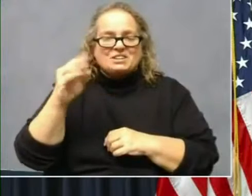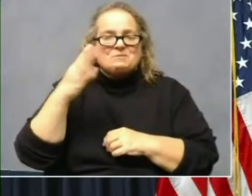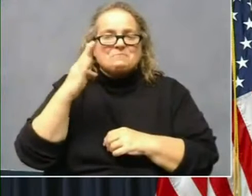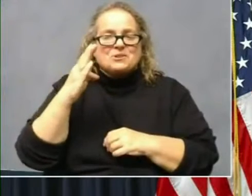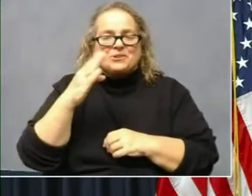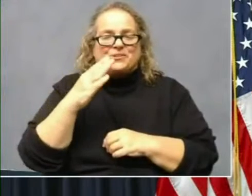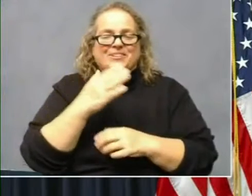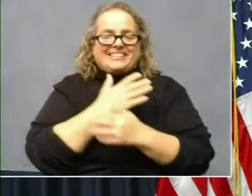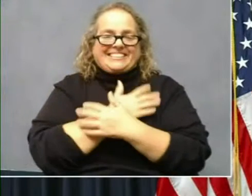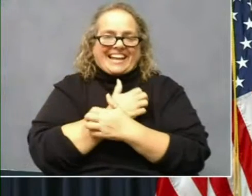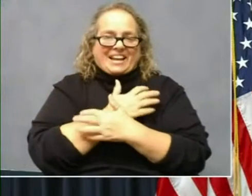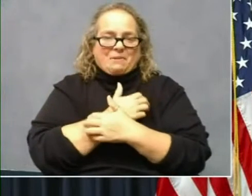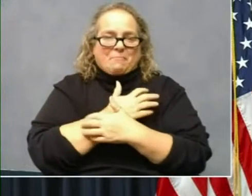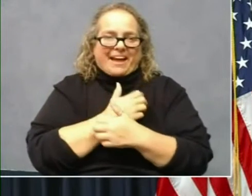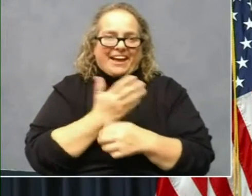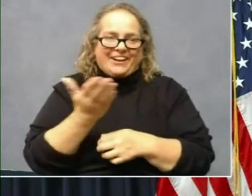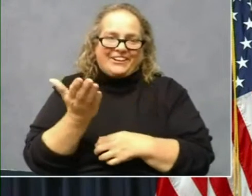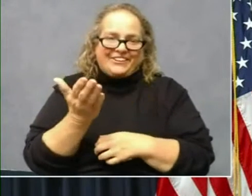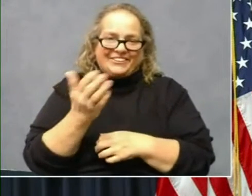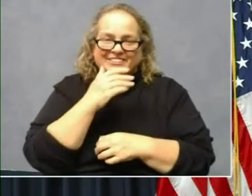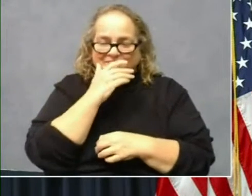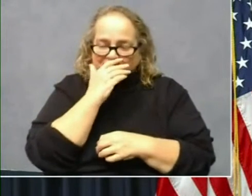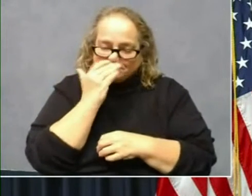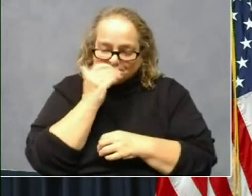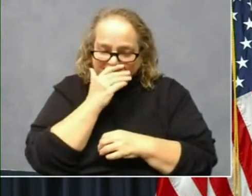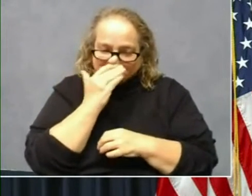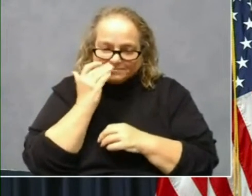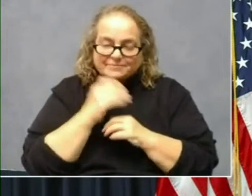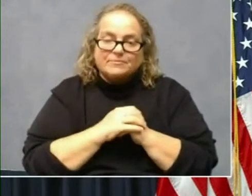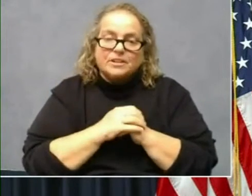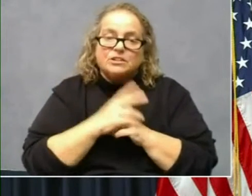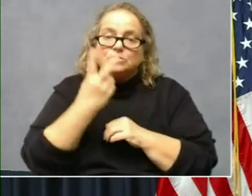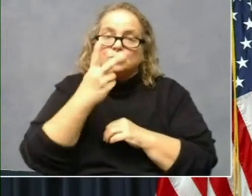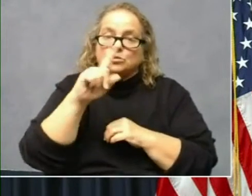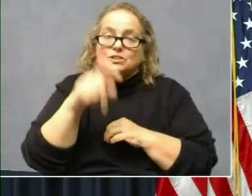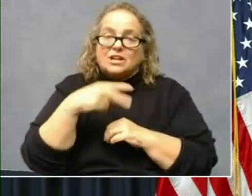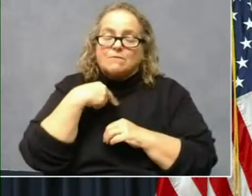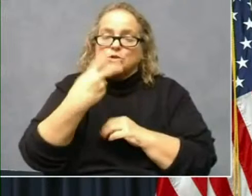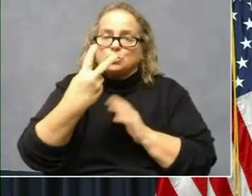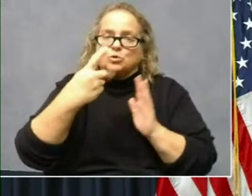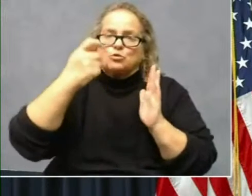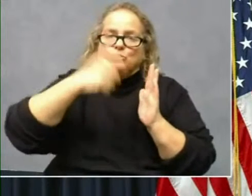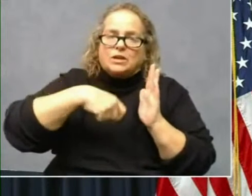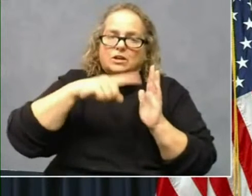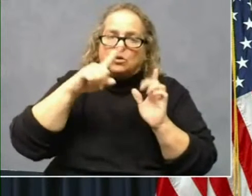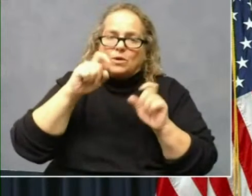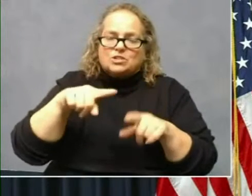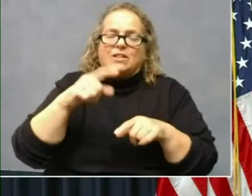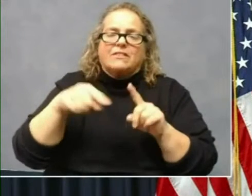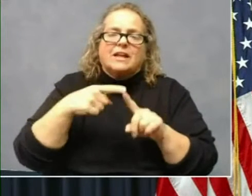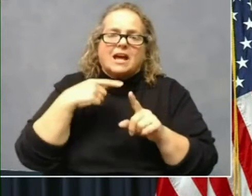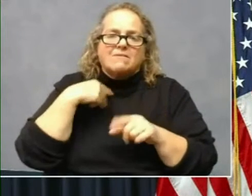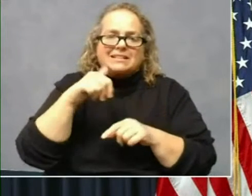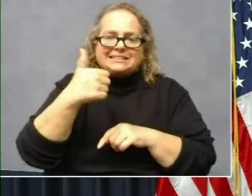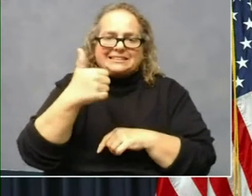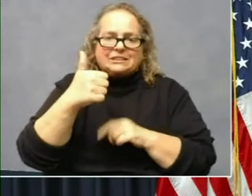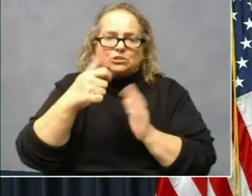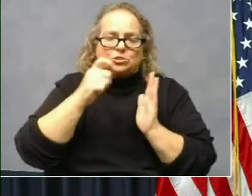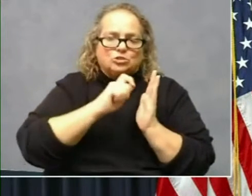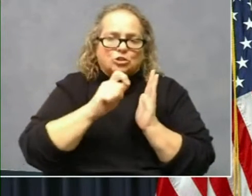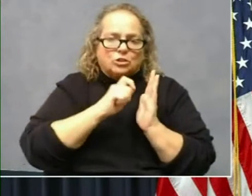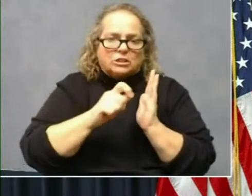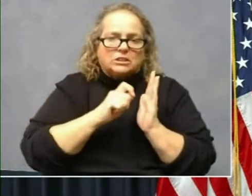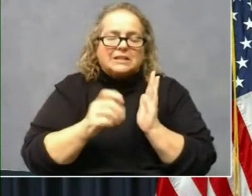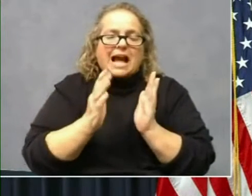move on to questions. I just have 2 written ones, so I'll go to those first. And then we have 10 journalists asking for an update